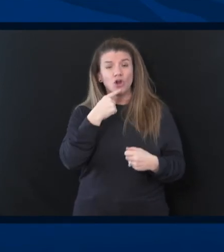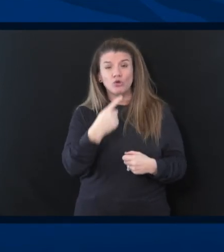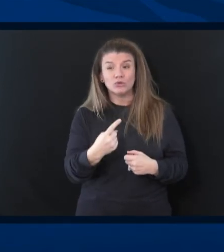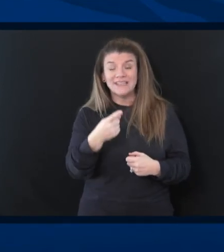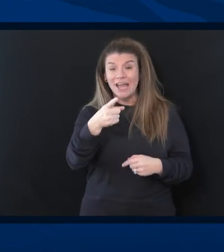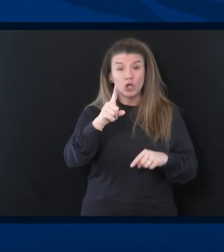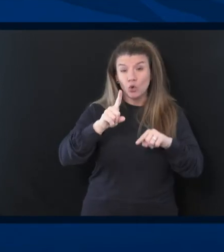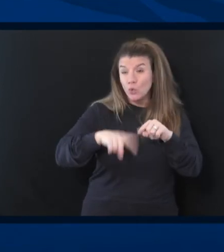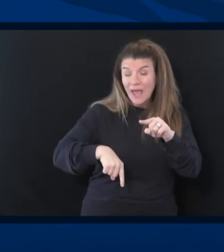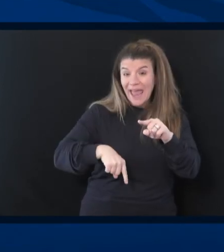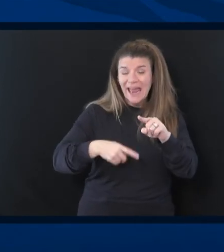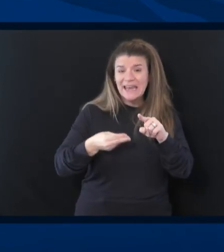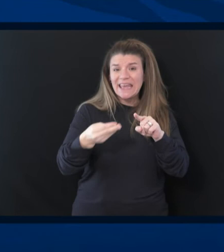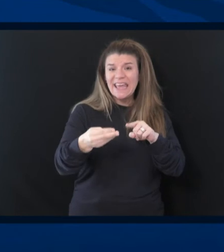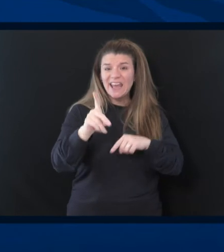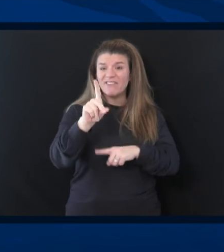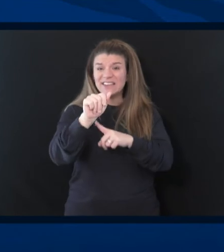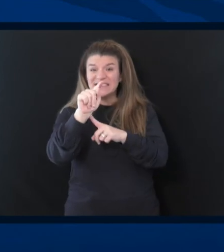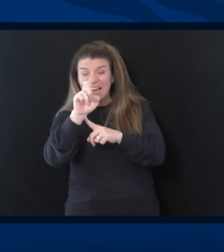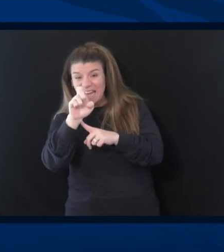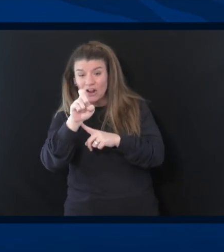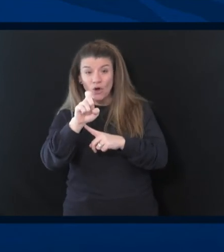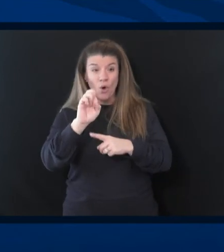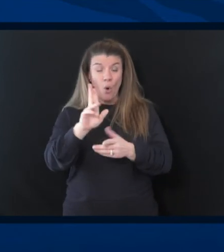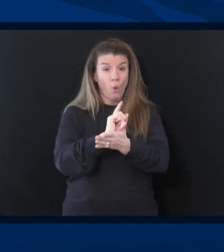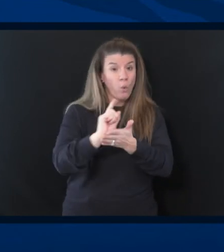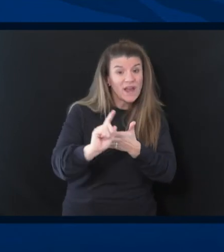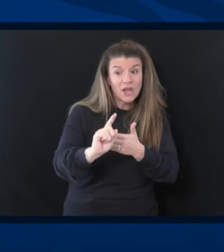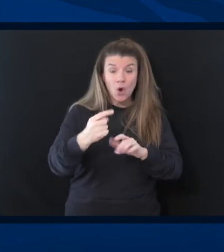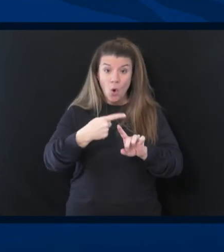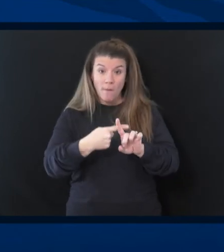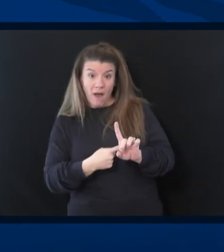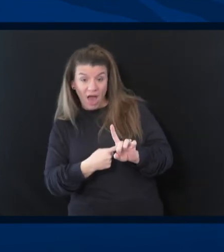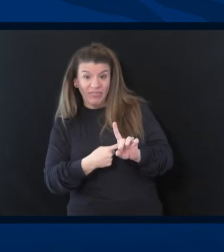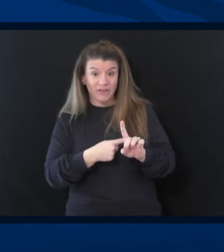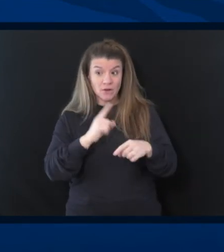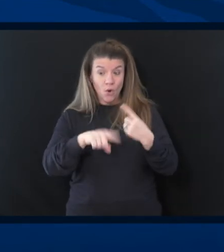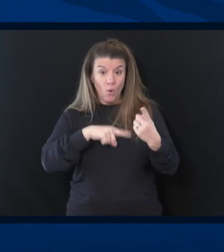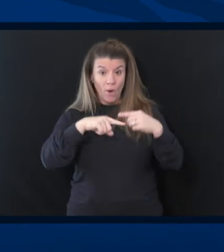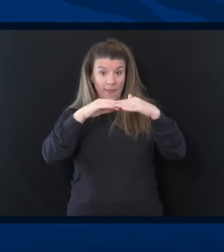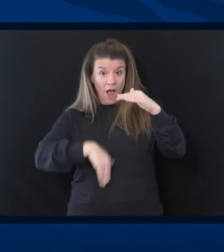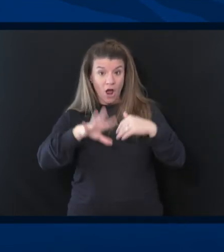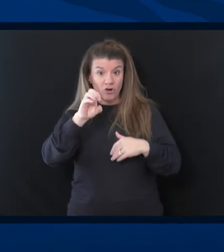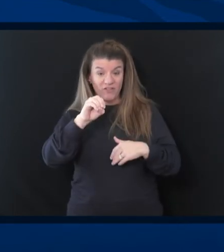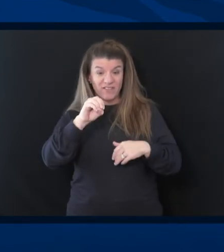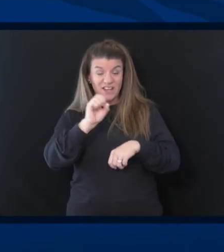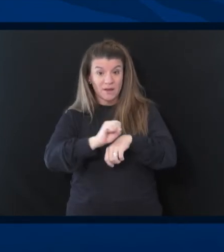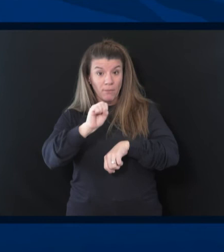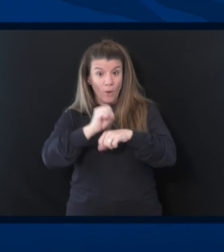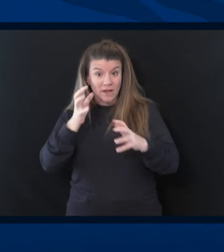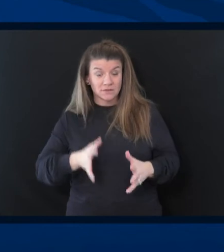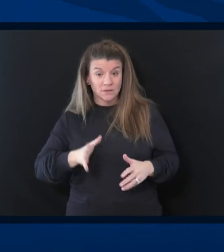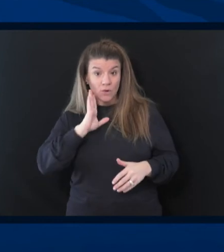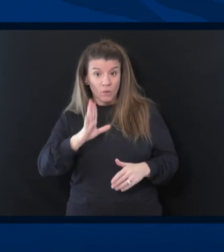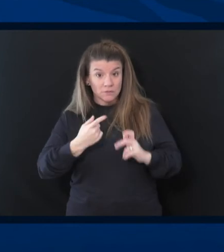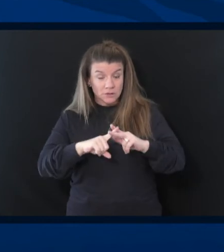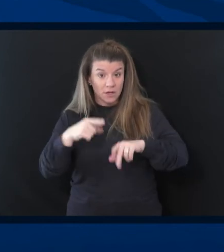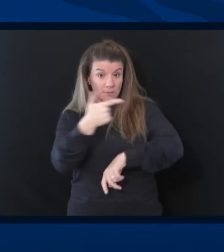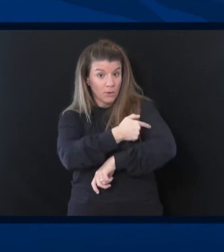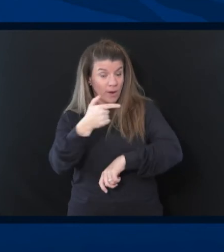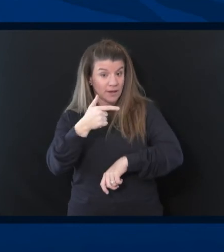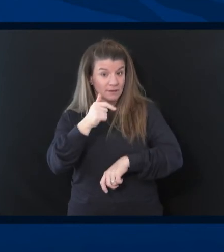can't give a date or even a week or even a month when these under 50-year-old school employees are going to start being